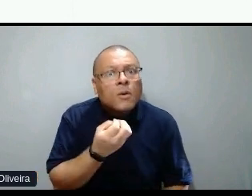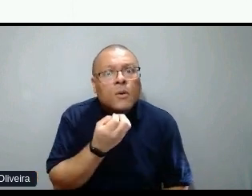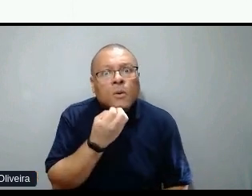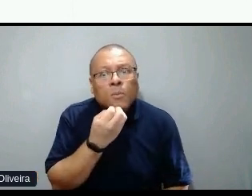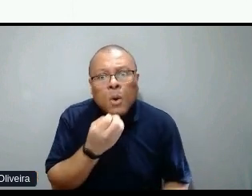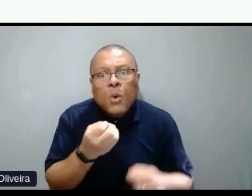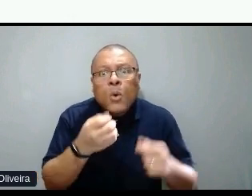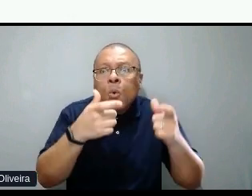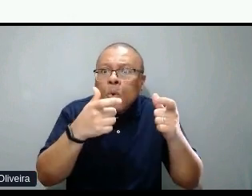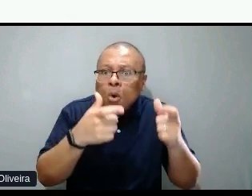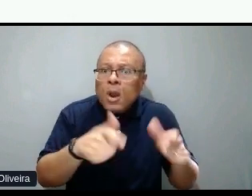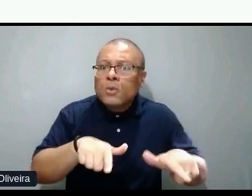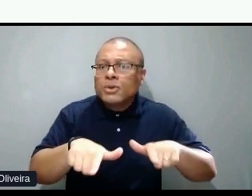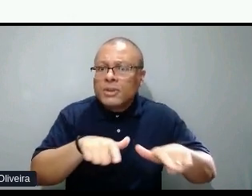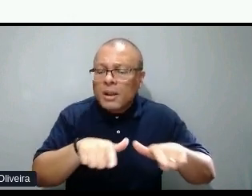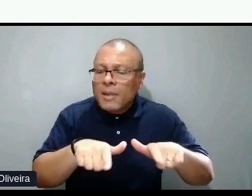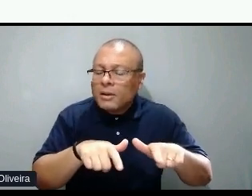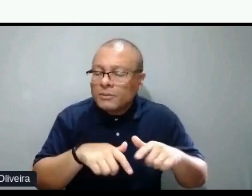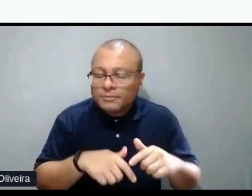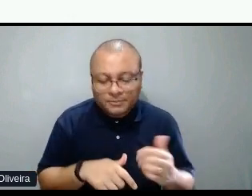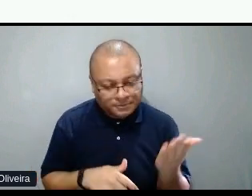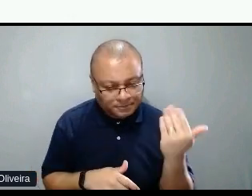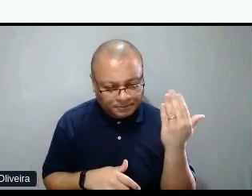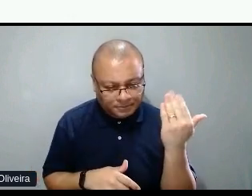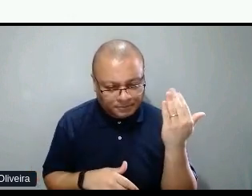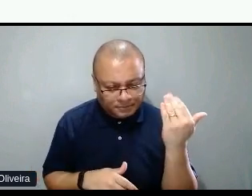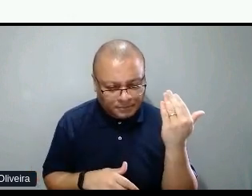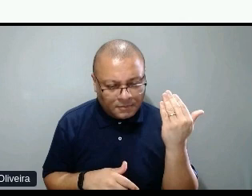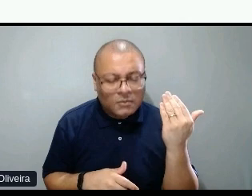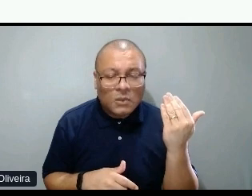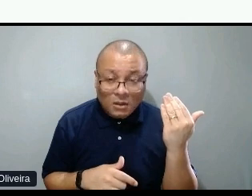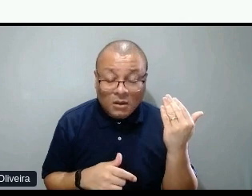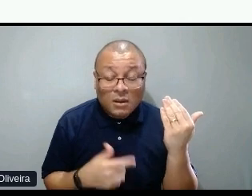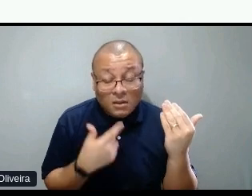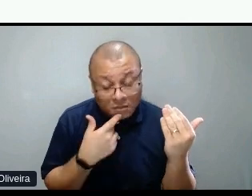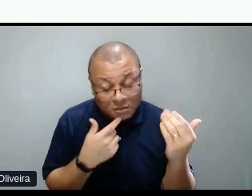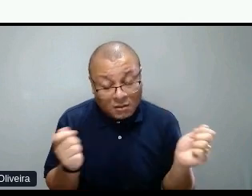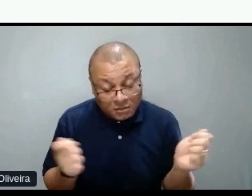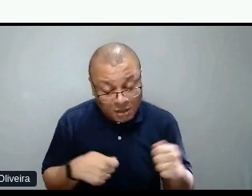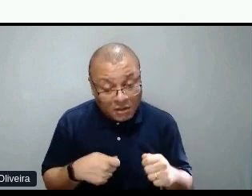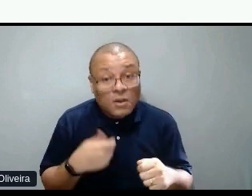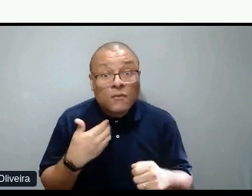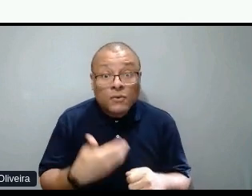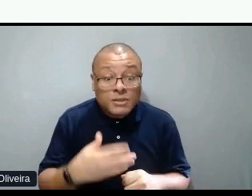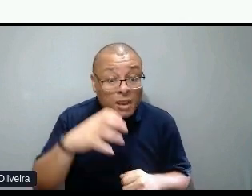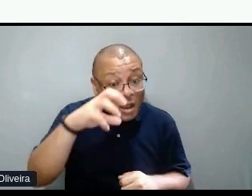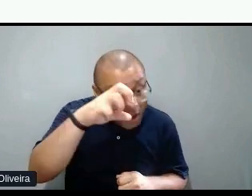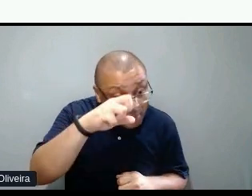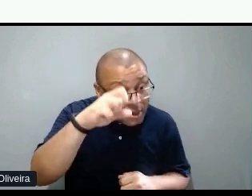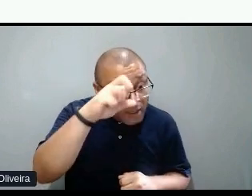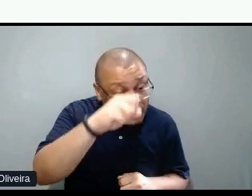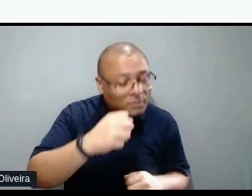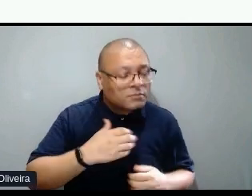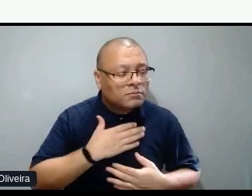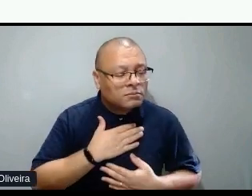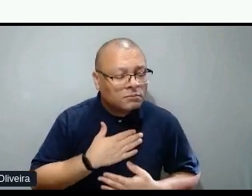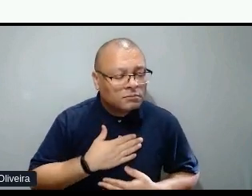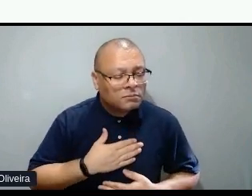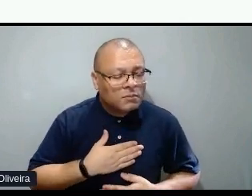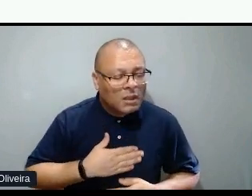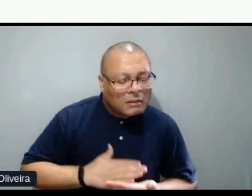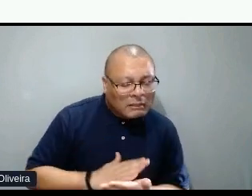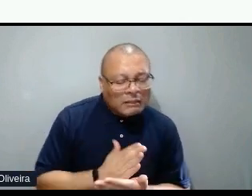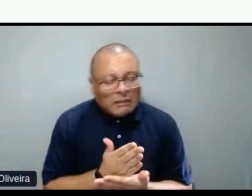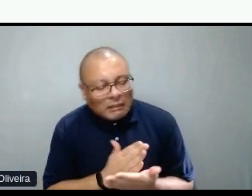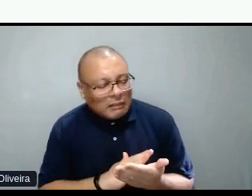environment, and it might need to be a bit uncomfortable, because learning new things is a little bit uncomfortable. But the